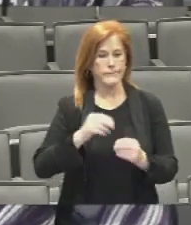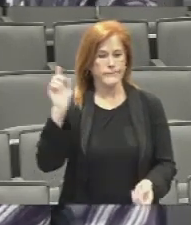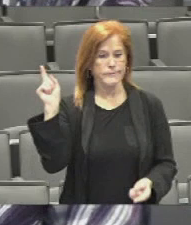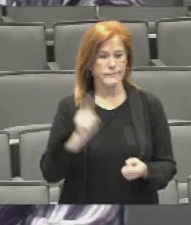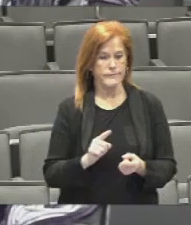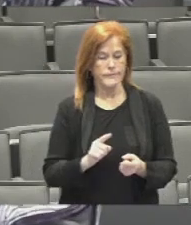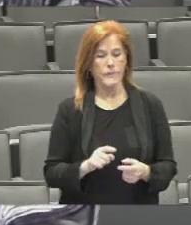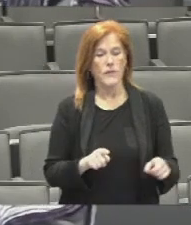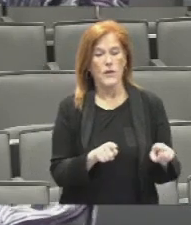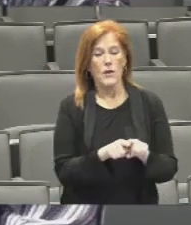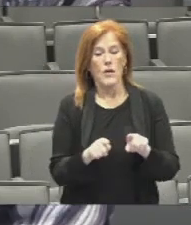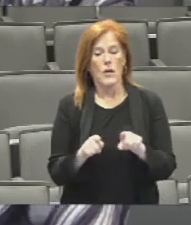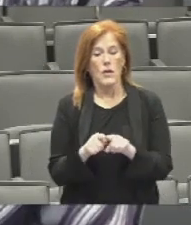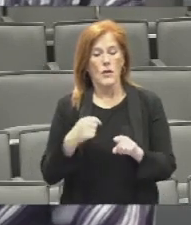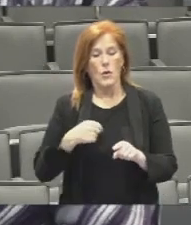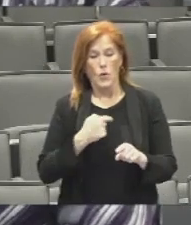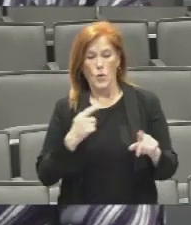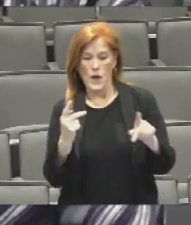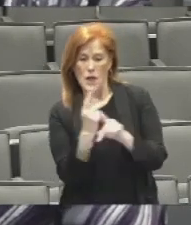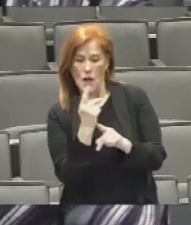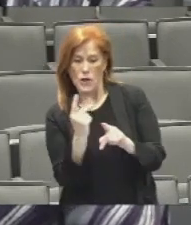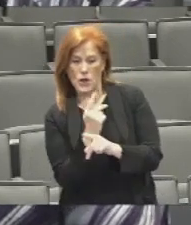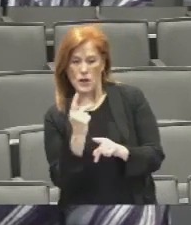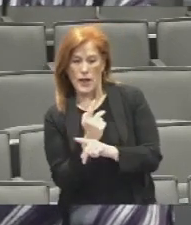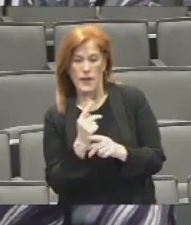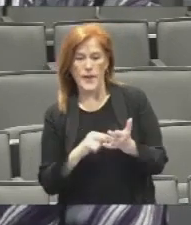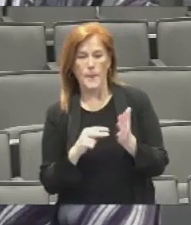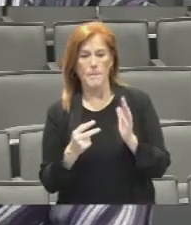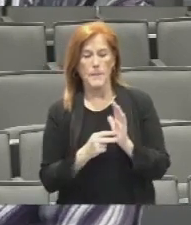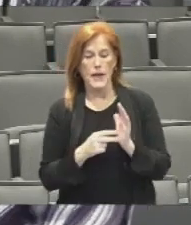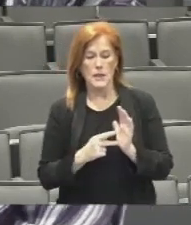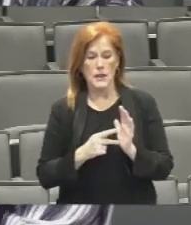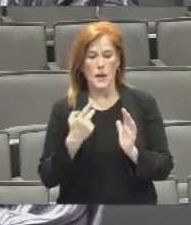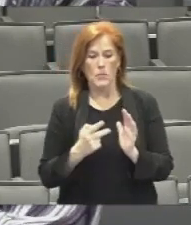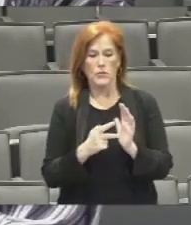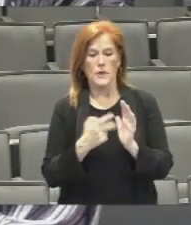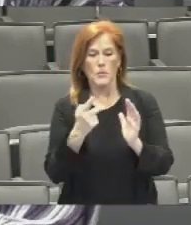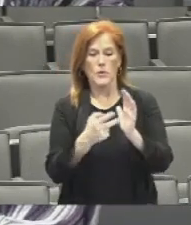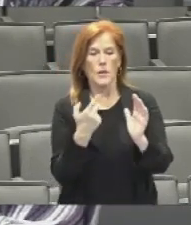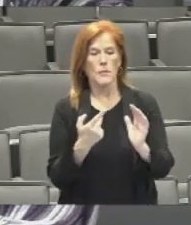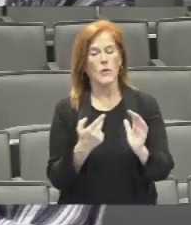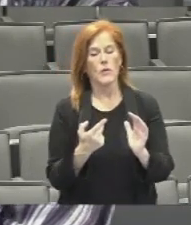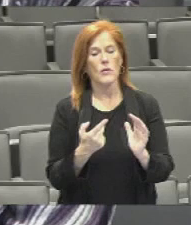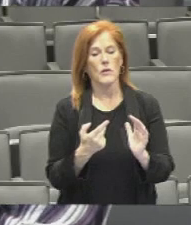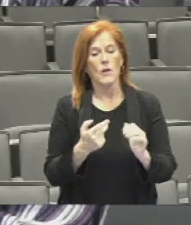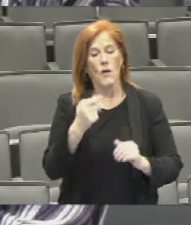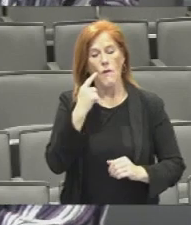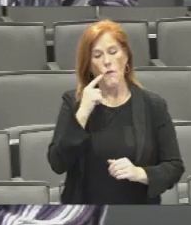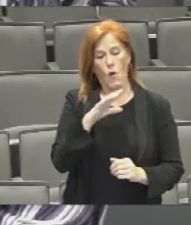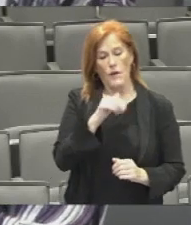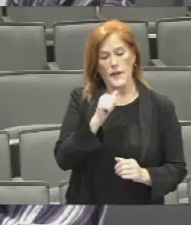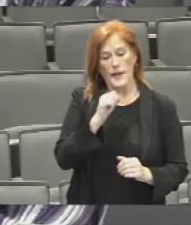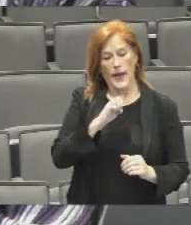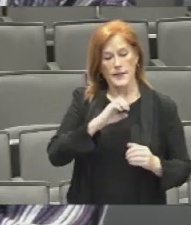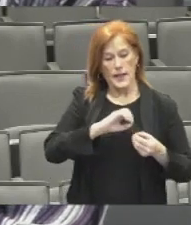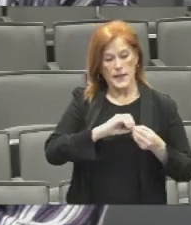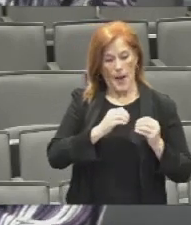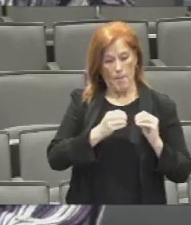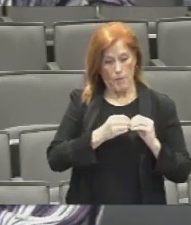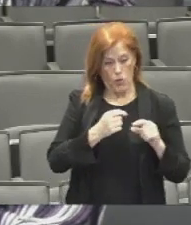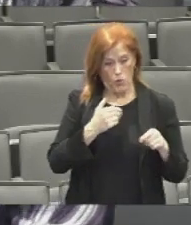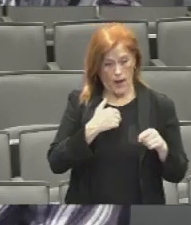We also do a calculation, which means the doubling rate. How long does it take for the case rates to double?